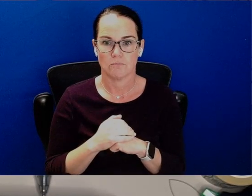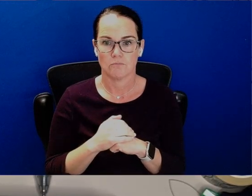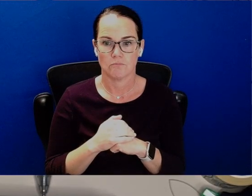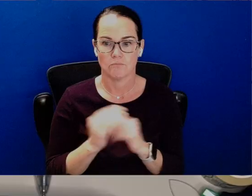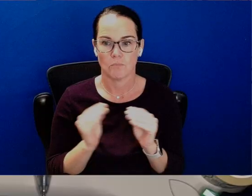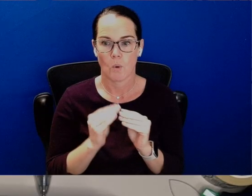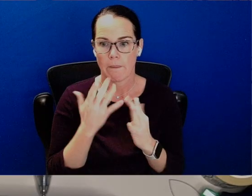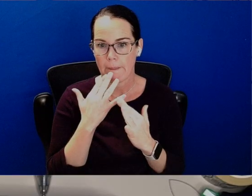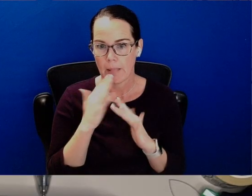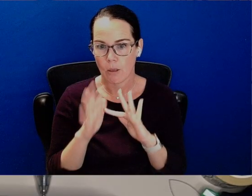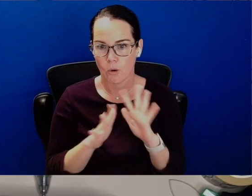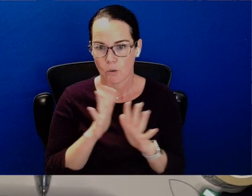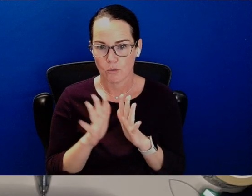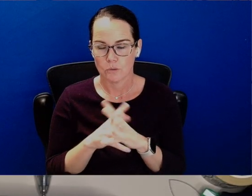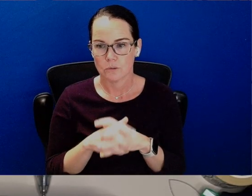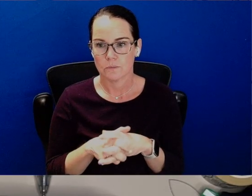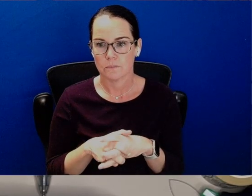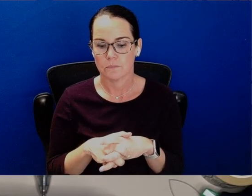colors.